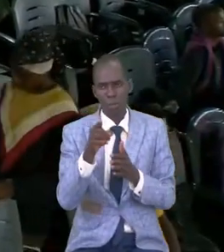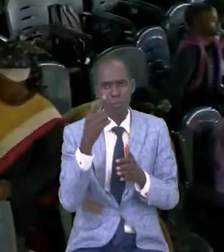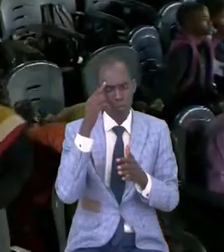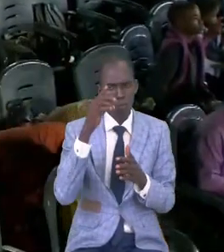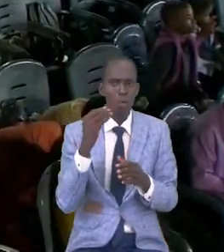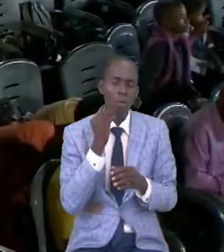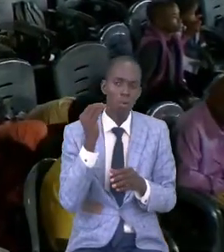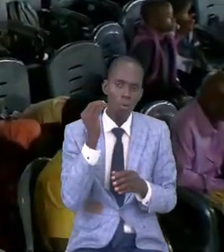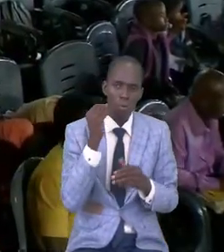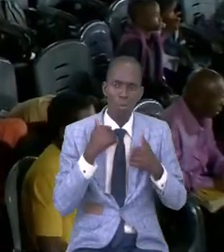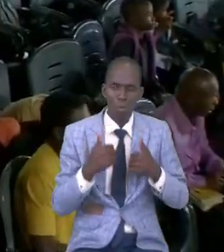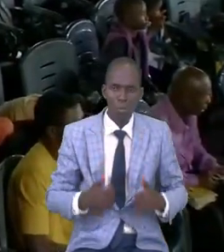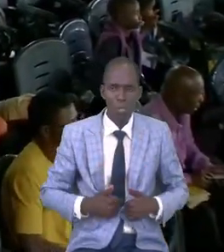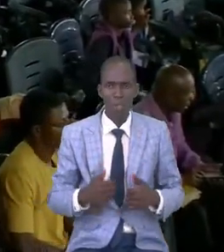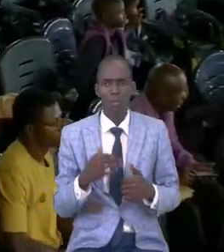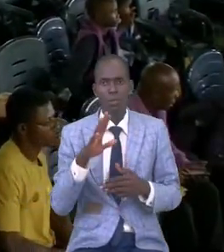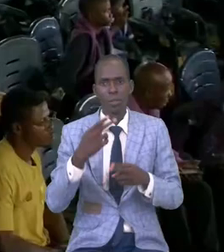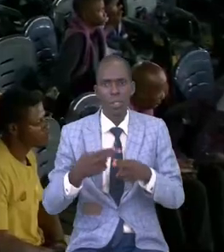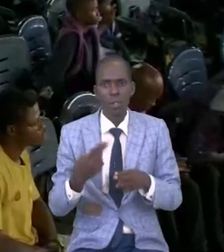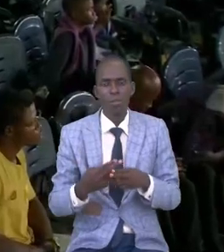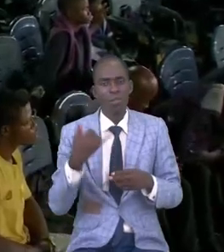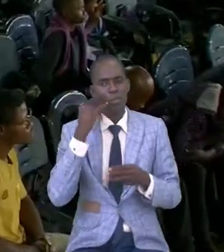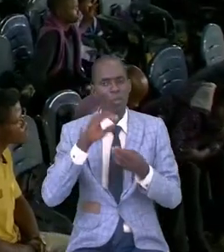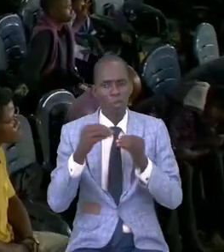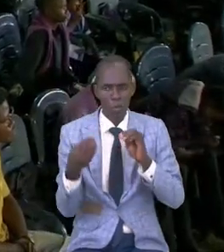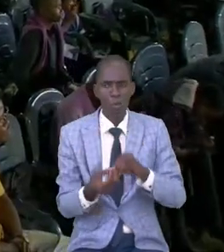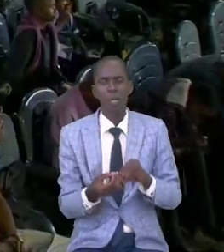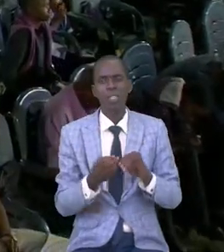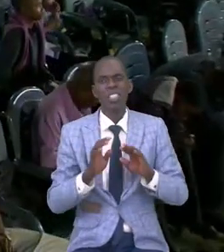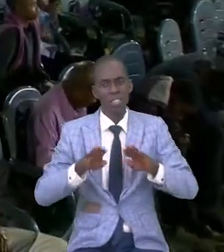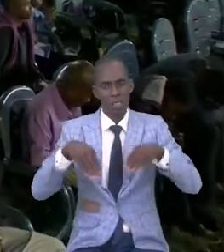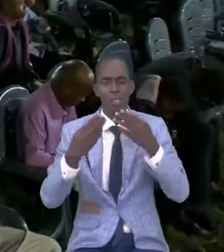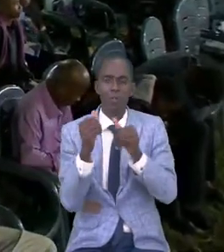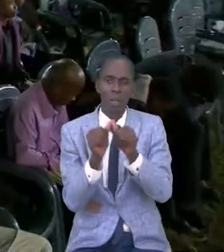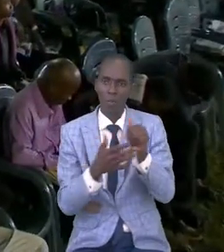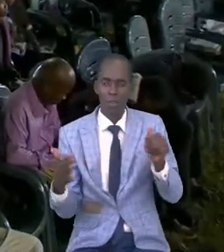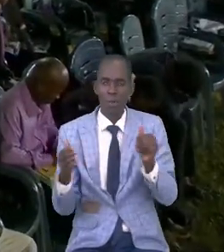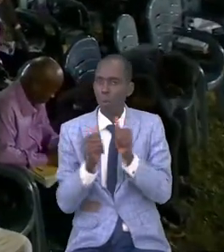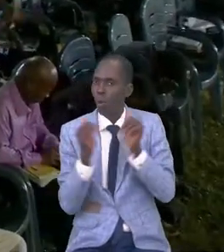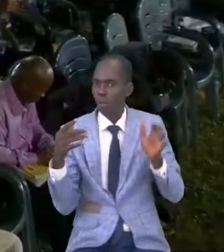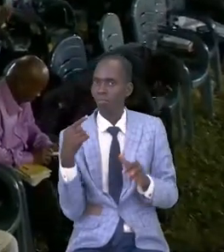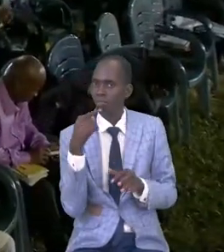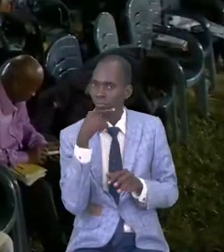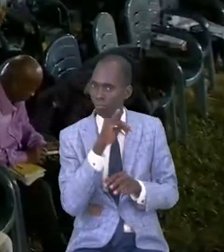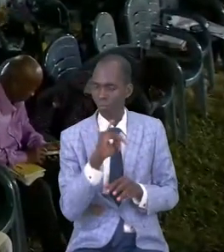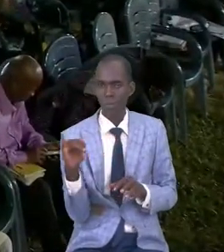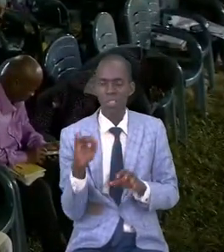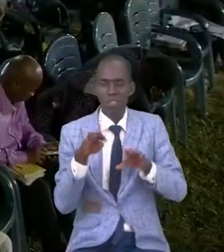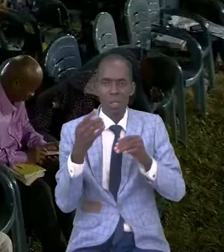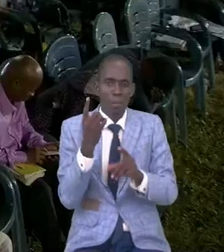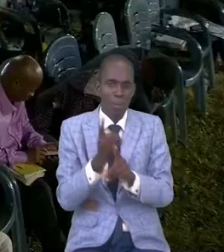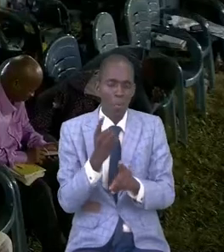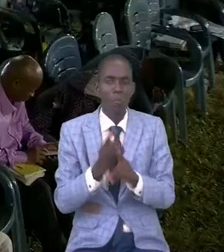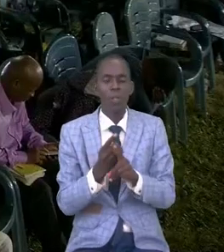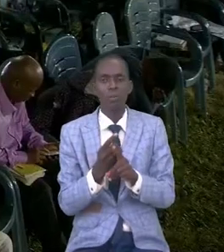on our moderating pastor tonight to help us during this time. And after he's through, I'll come